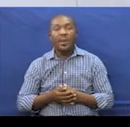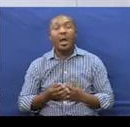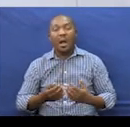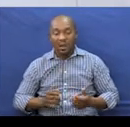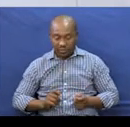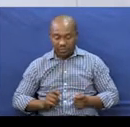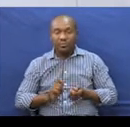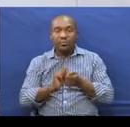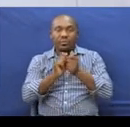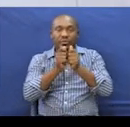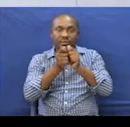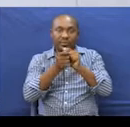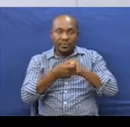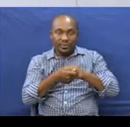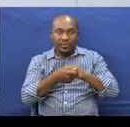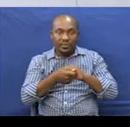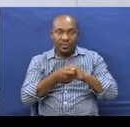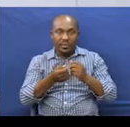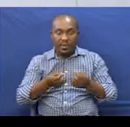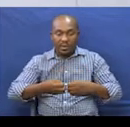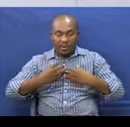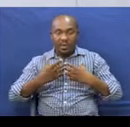meet the needs